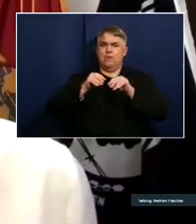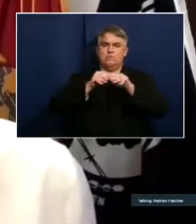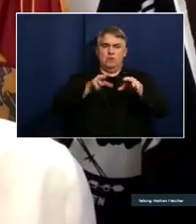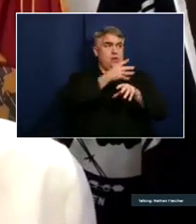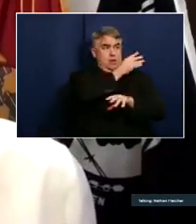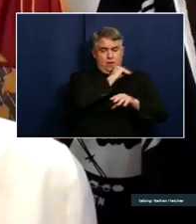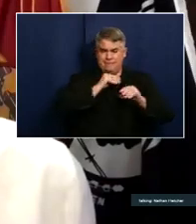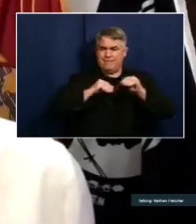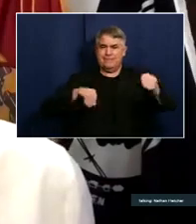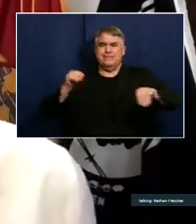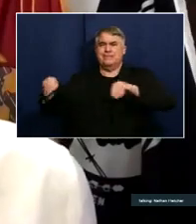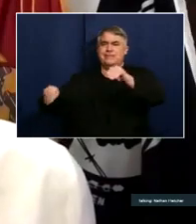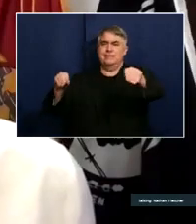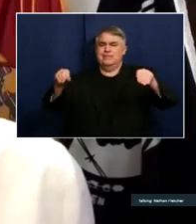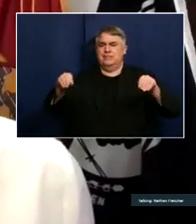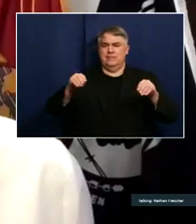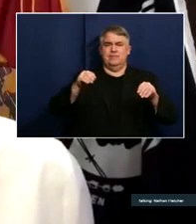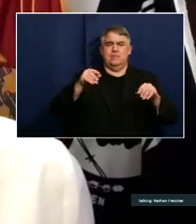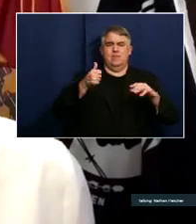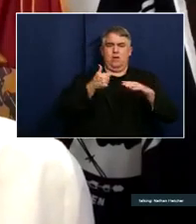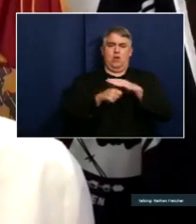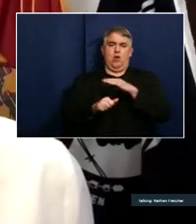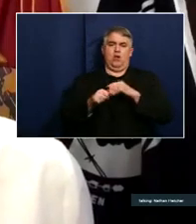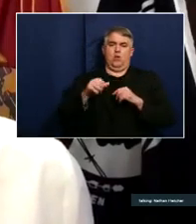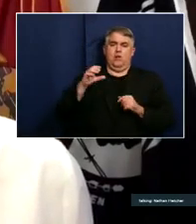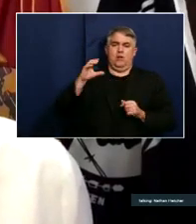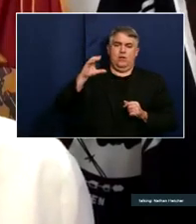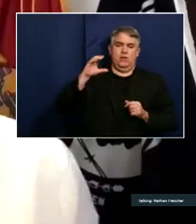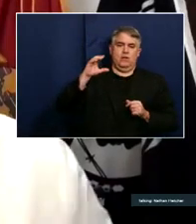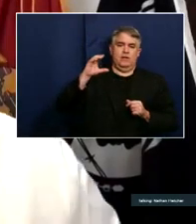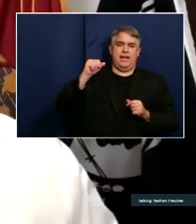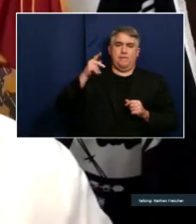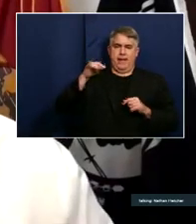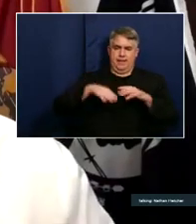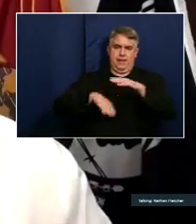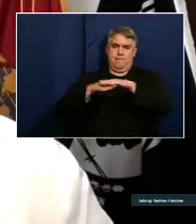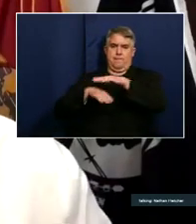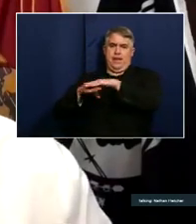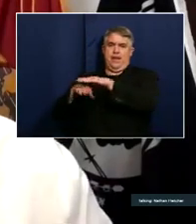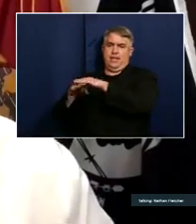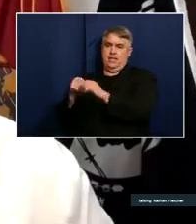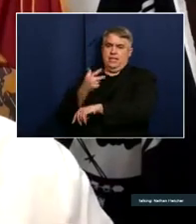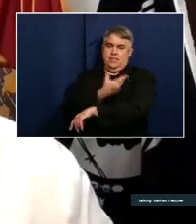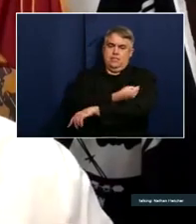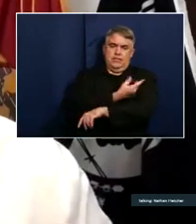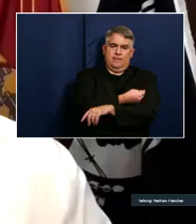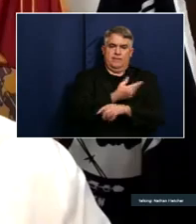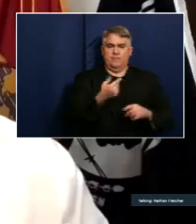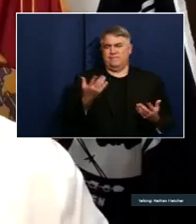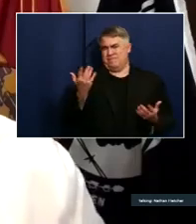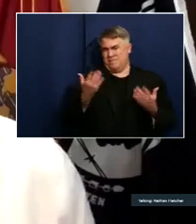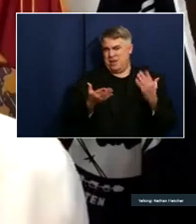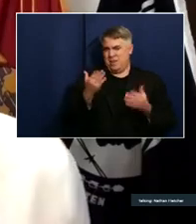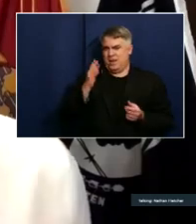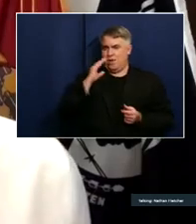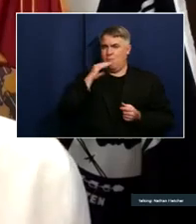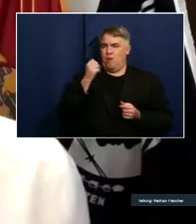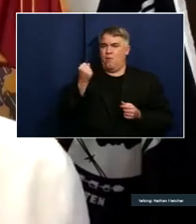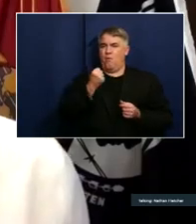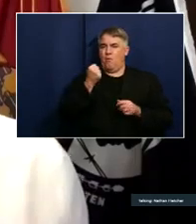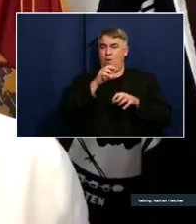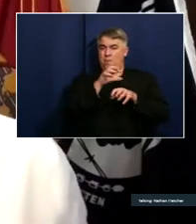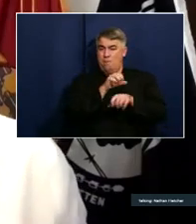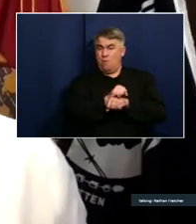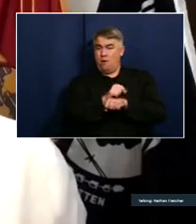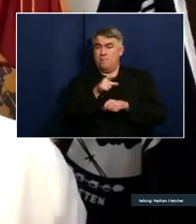We could be doing more if we had more. And so at times, they may hold back those appointments until the vaccines actually